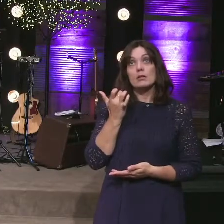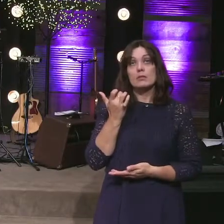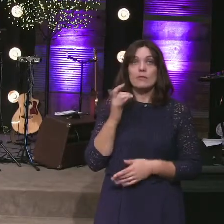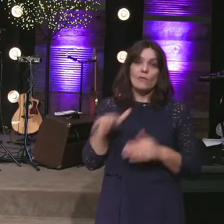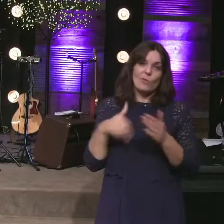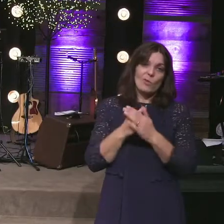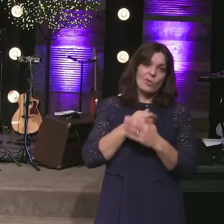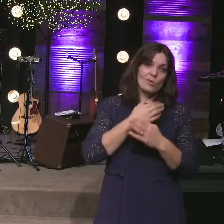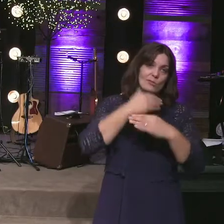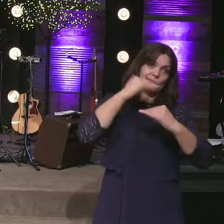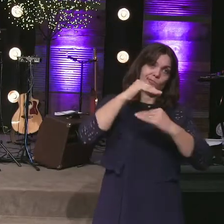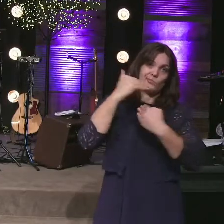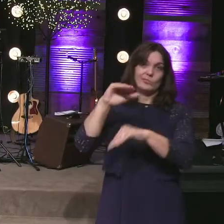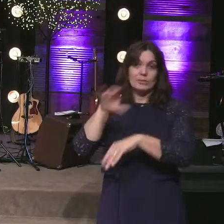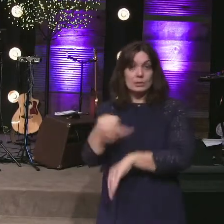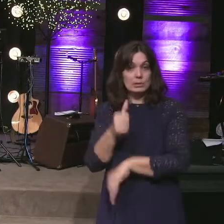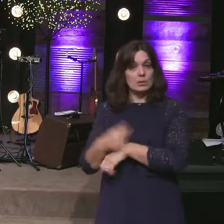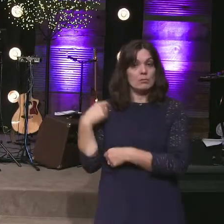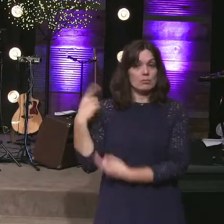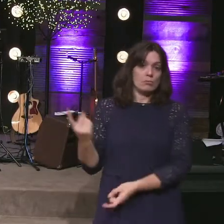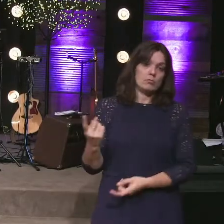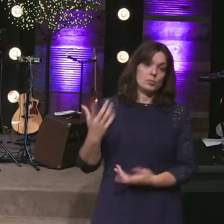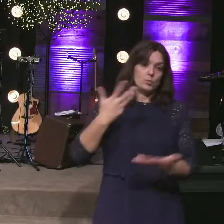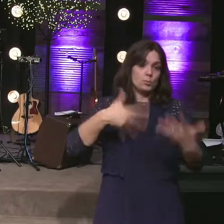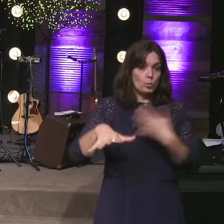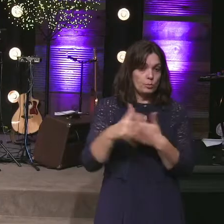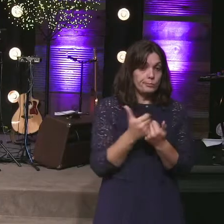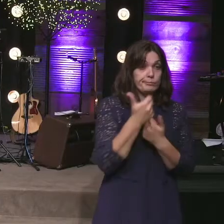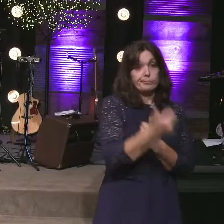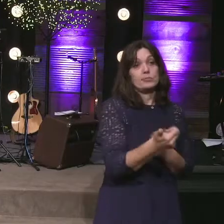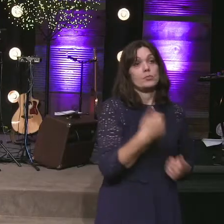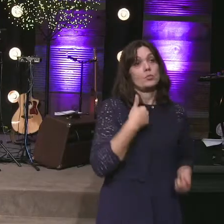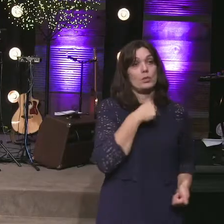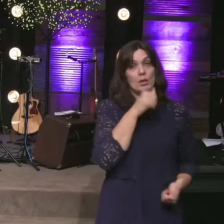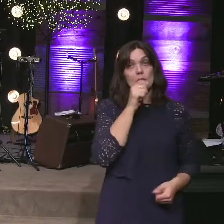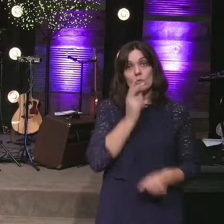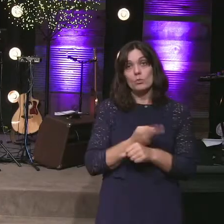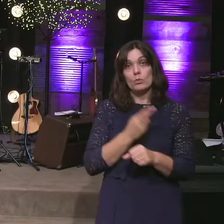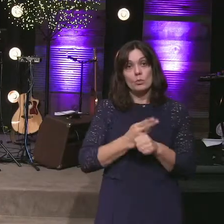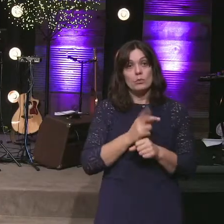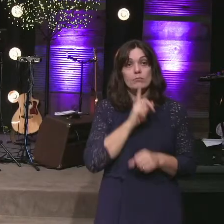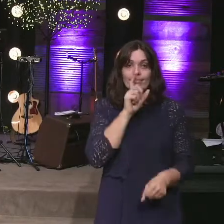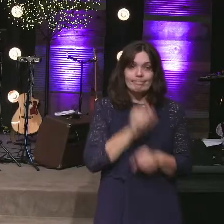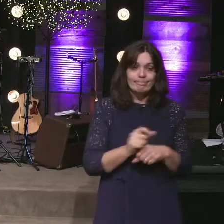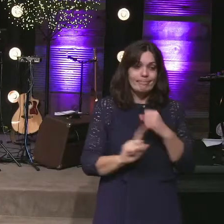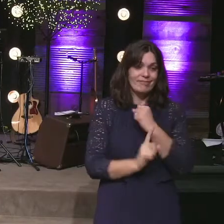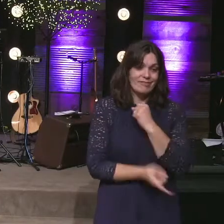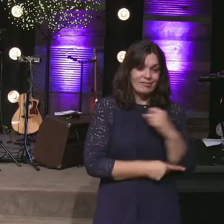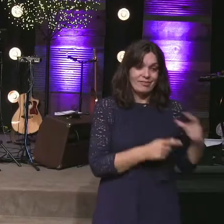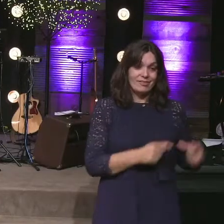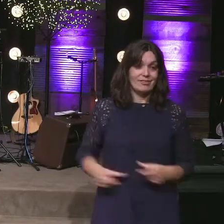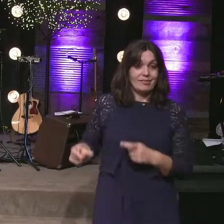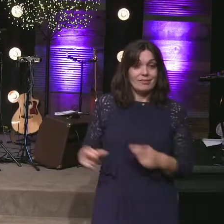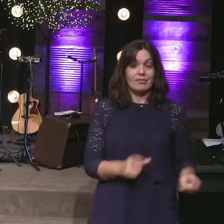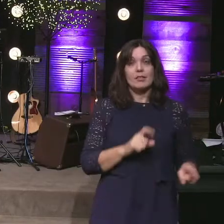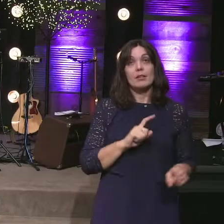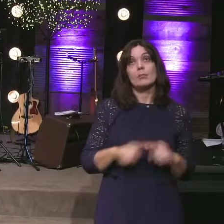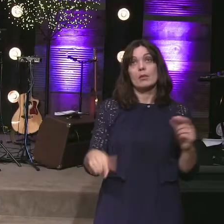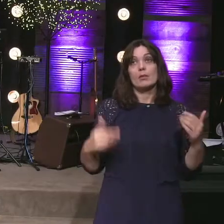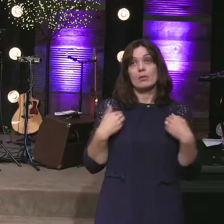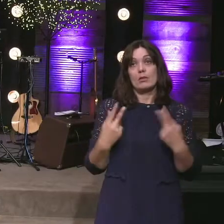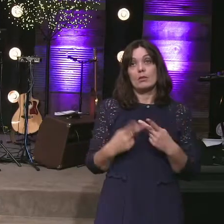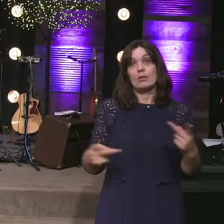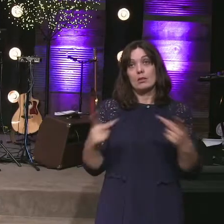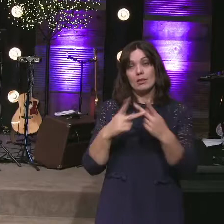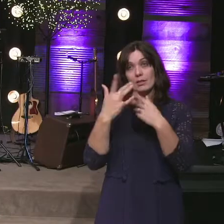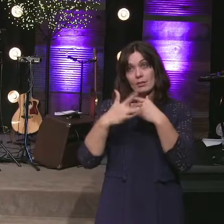we have and social distancing and all that, we're not passing an offering basket. But we do have a place available back